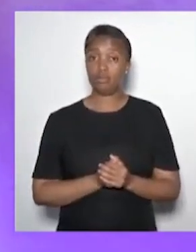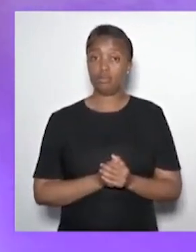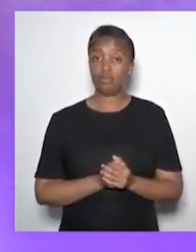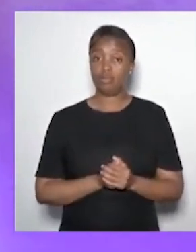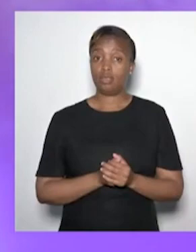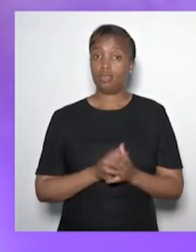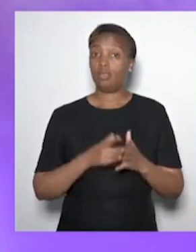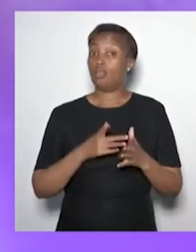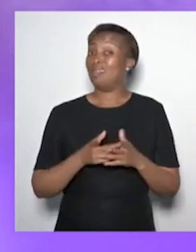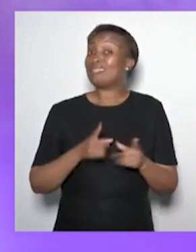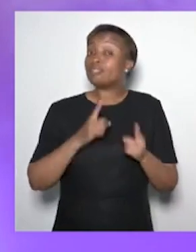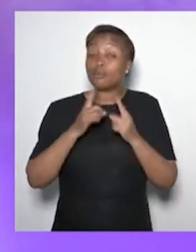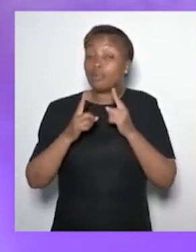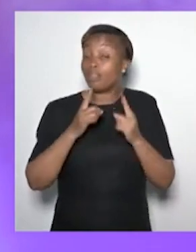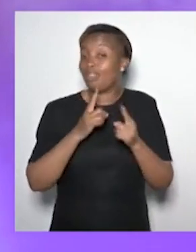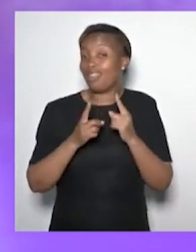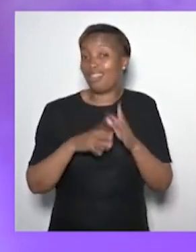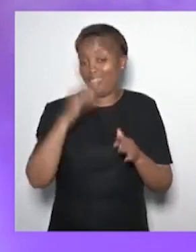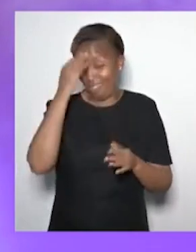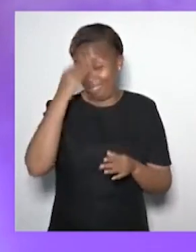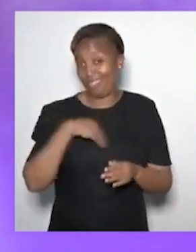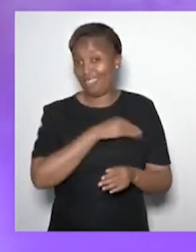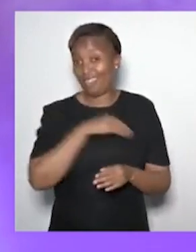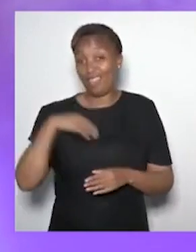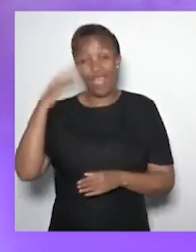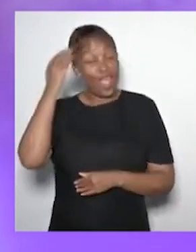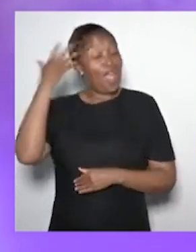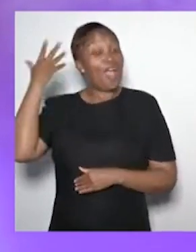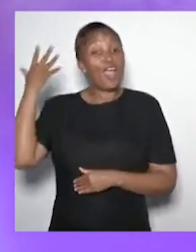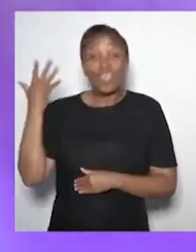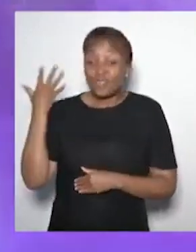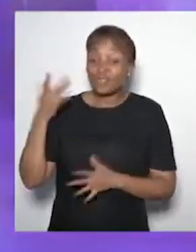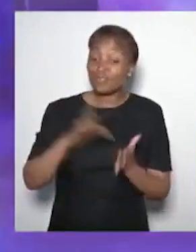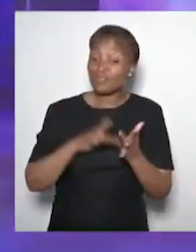eschatologically speaking, I don't know when will Jesus come.